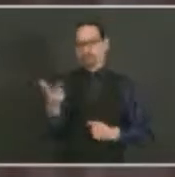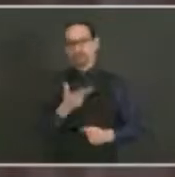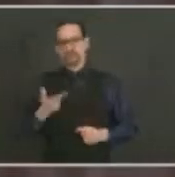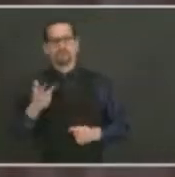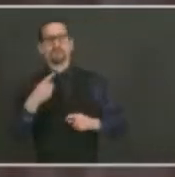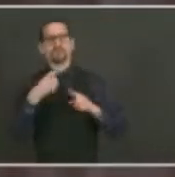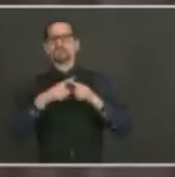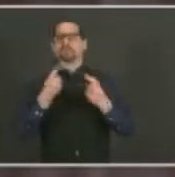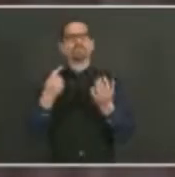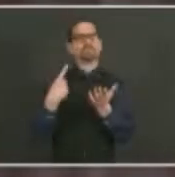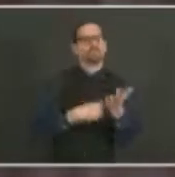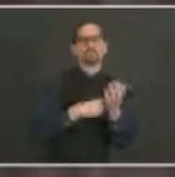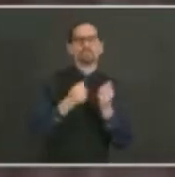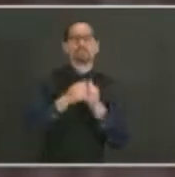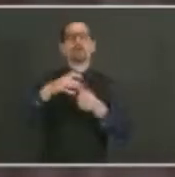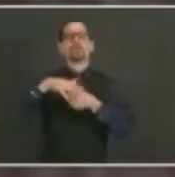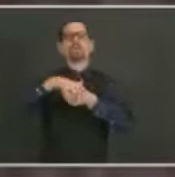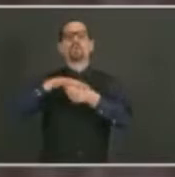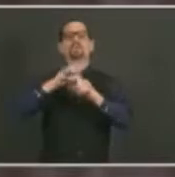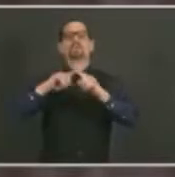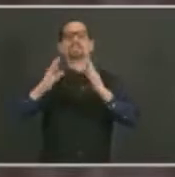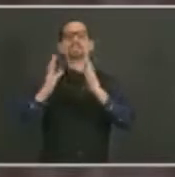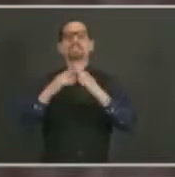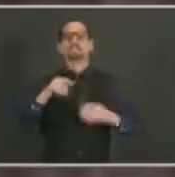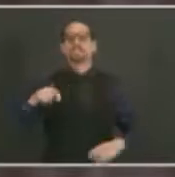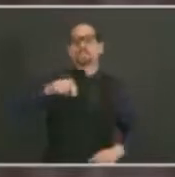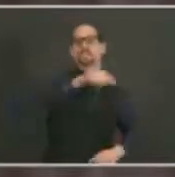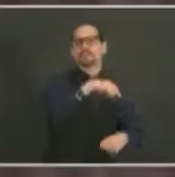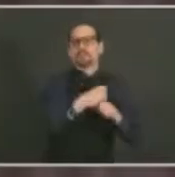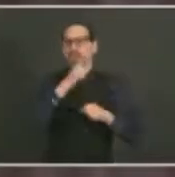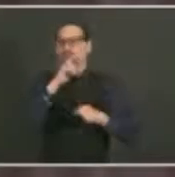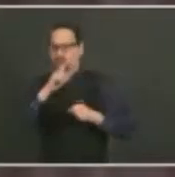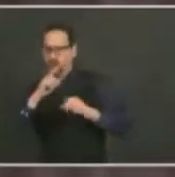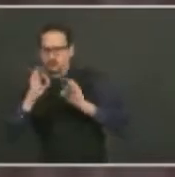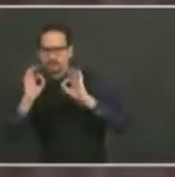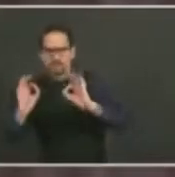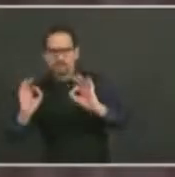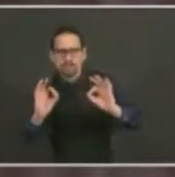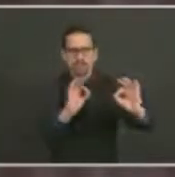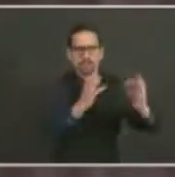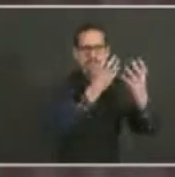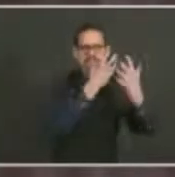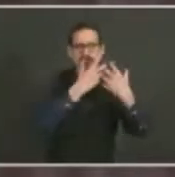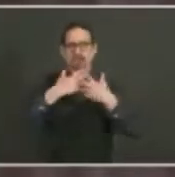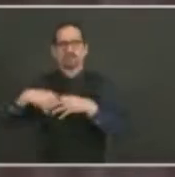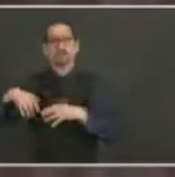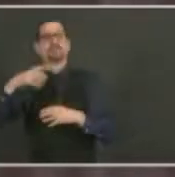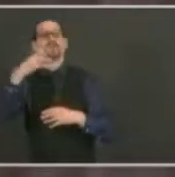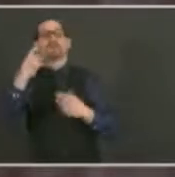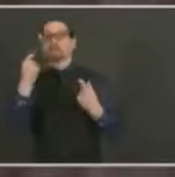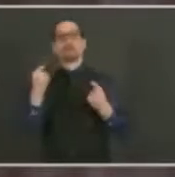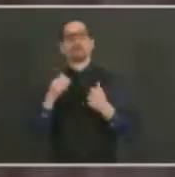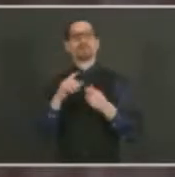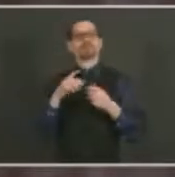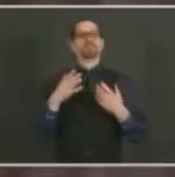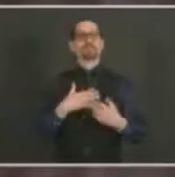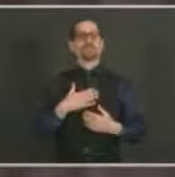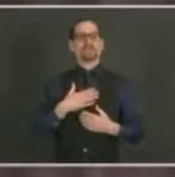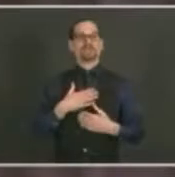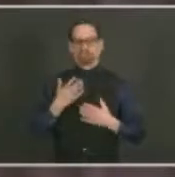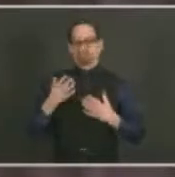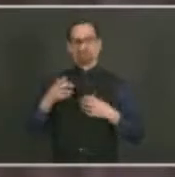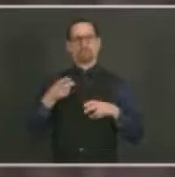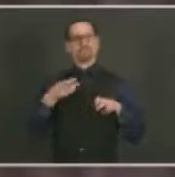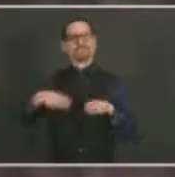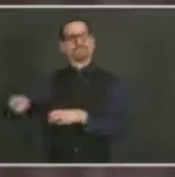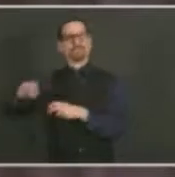me on my transition on the state's pandemic response and vaccine rollout, particularly as it relates to